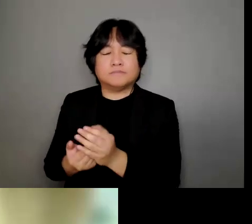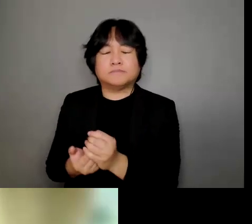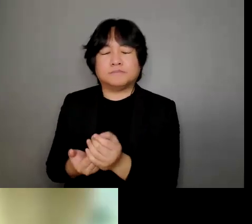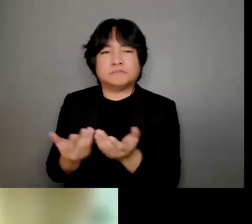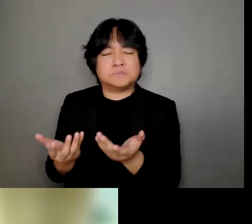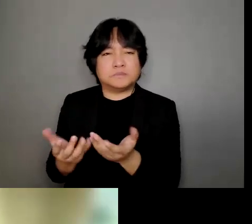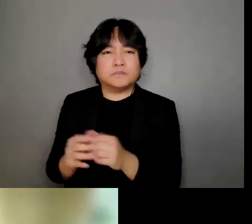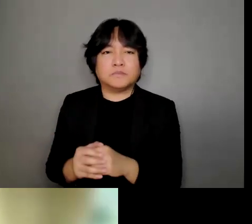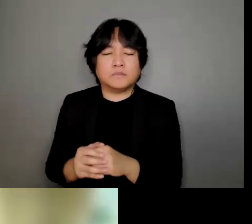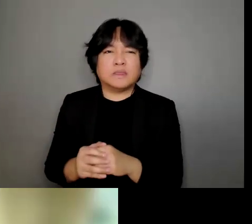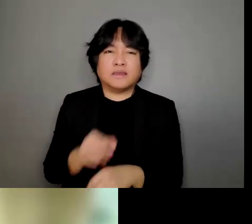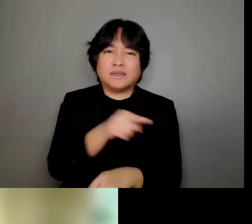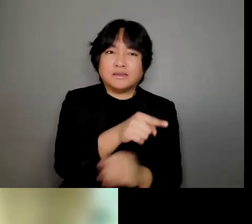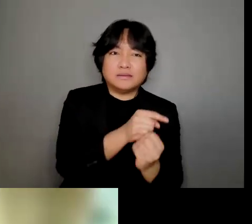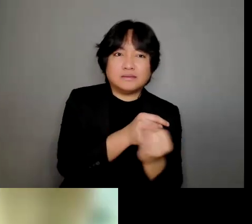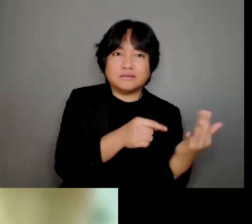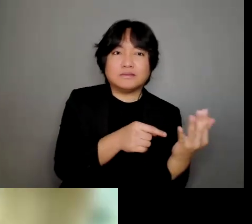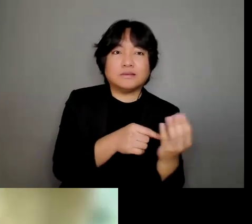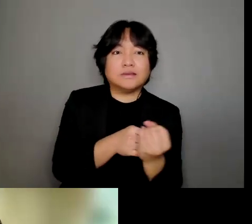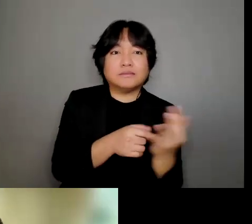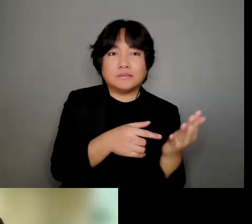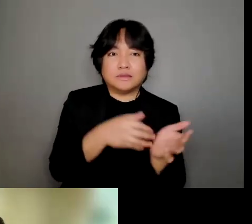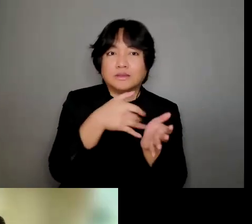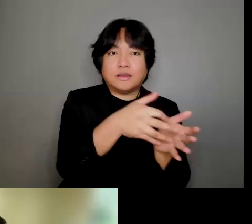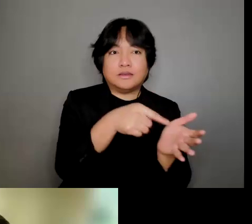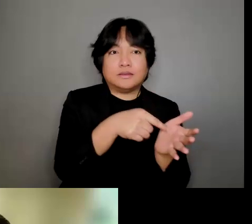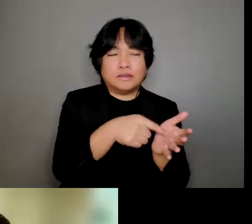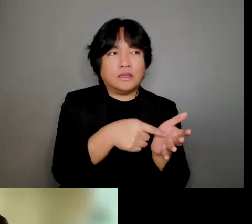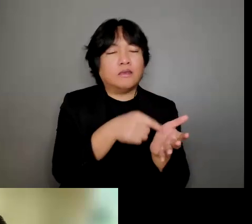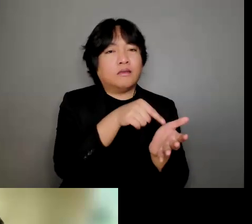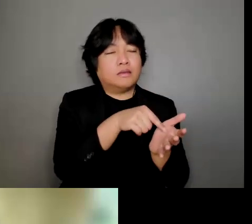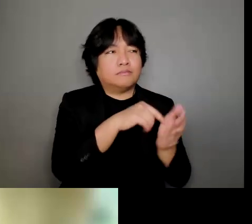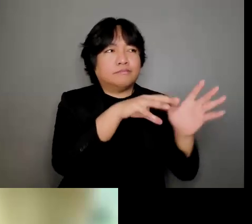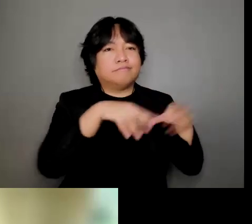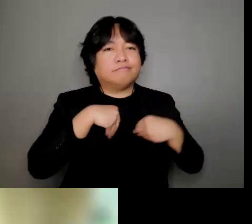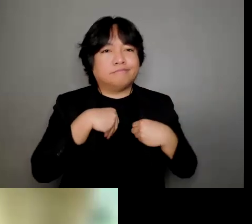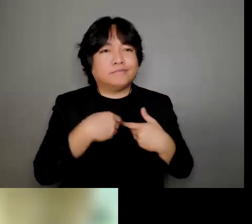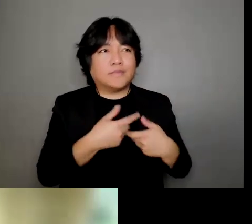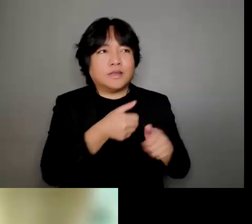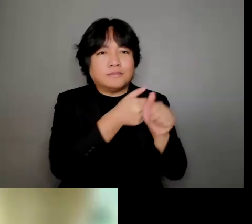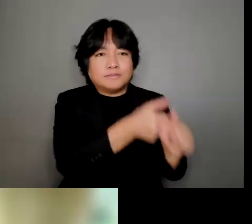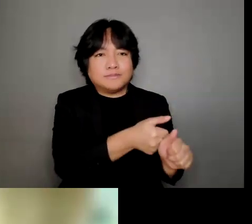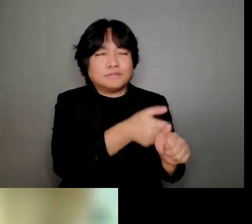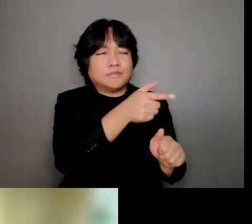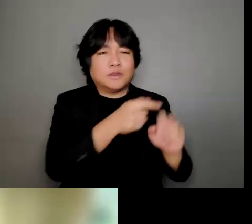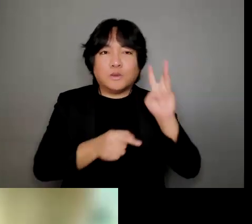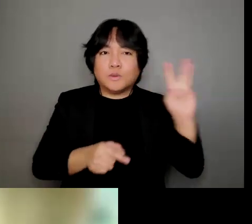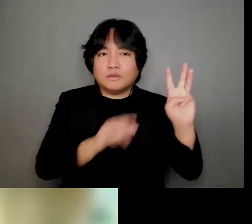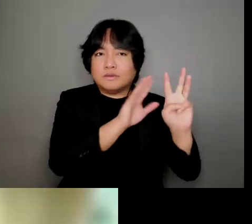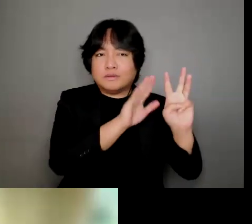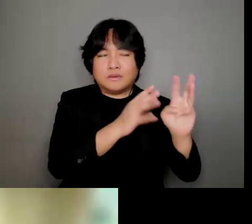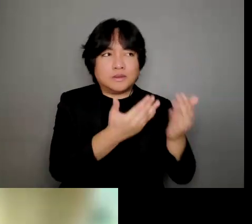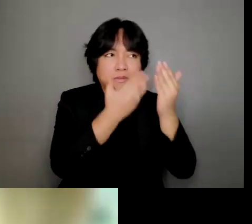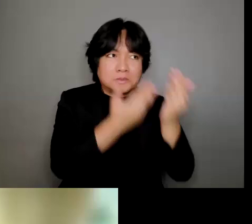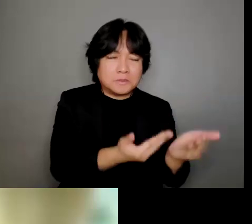But usually in quantitative studies, yung direction natin is to adopt Western constructs and labels. Sexual orientation and